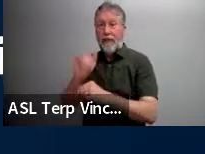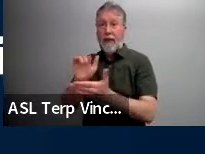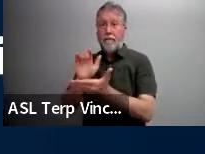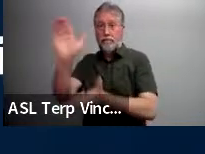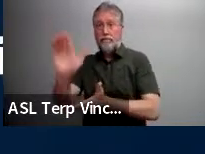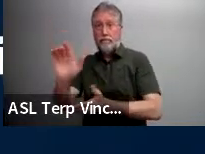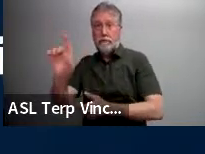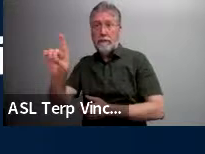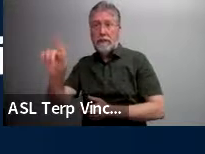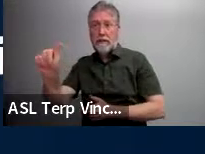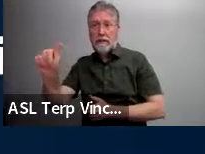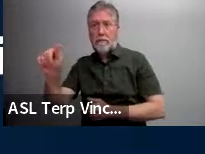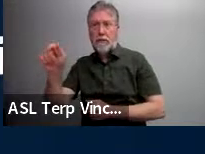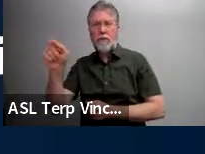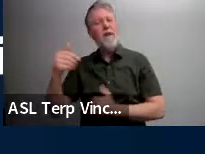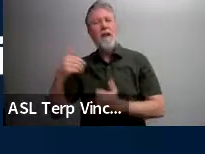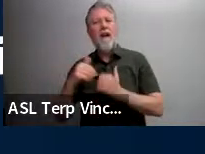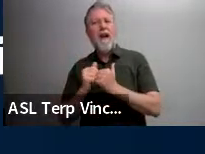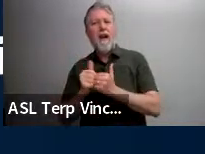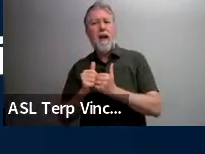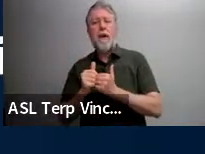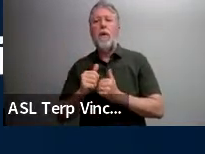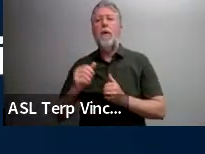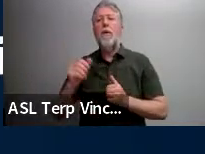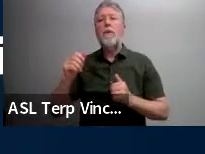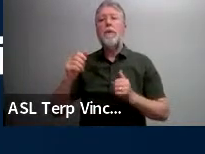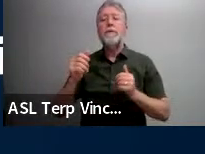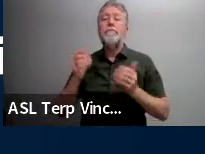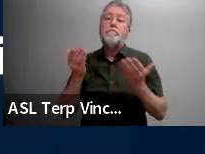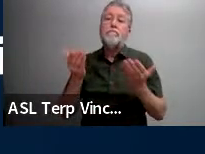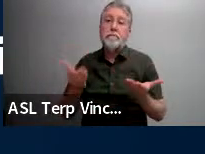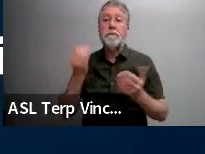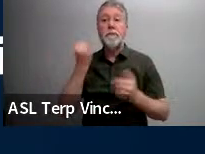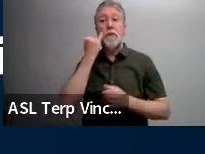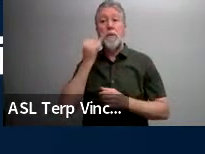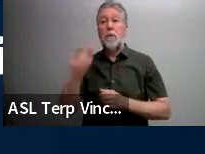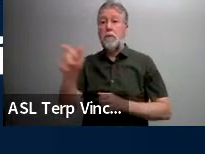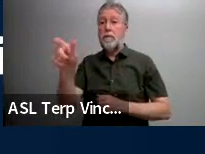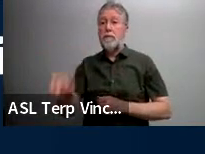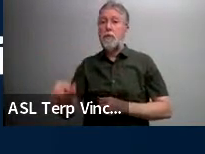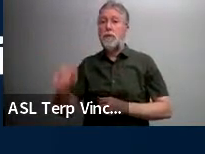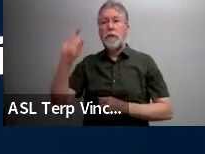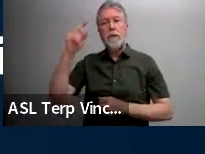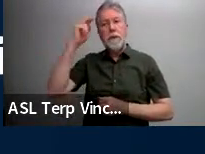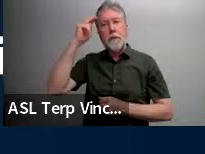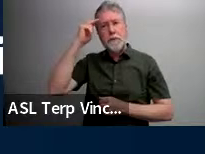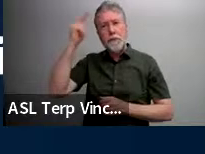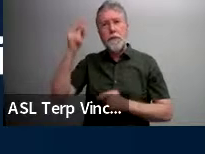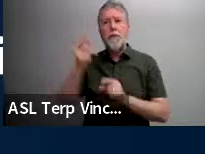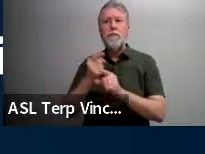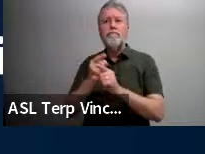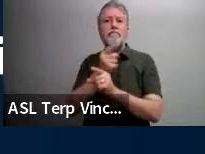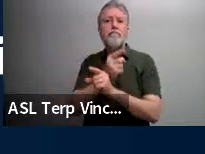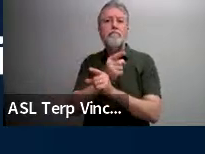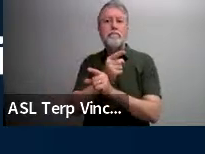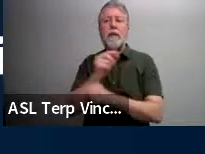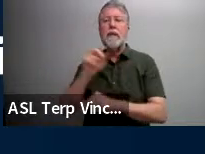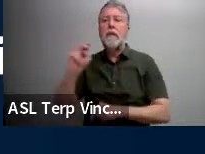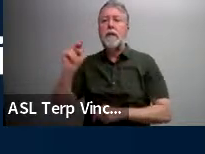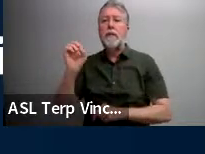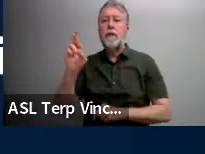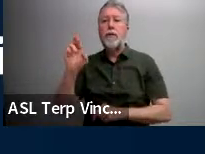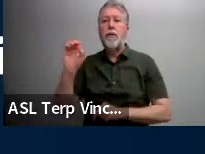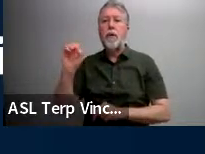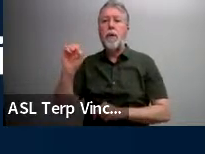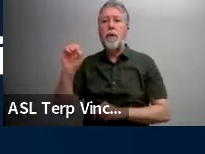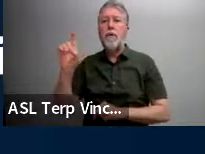for example, neurodivergent people may perform differently on